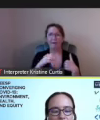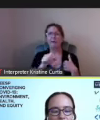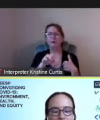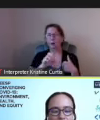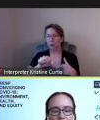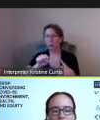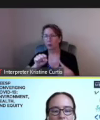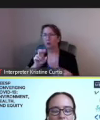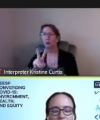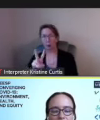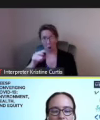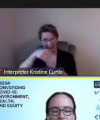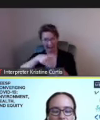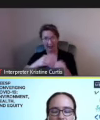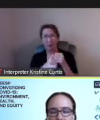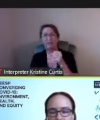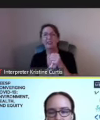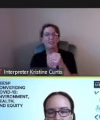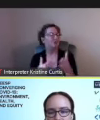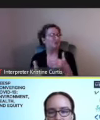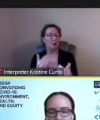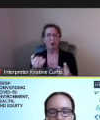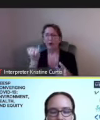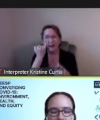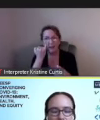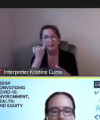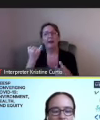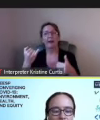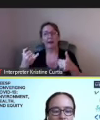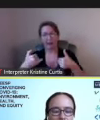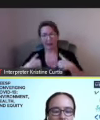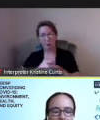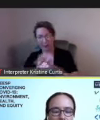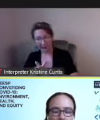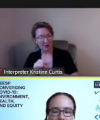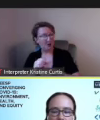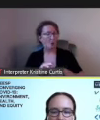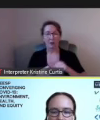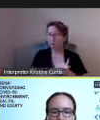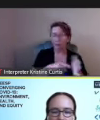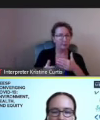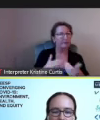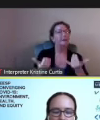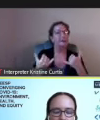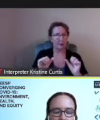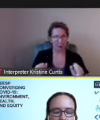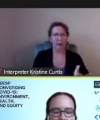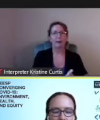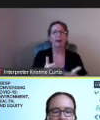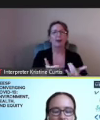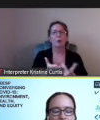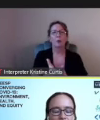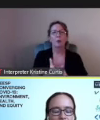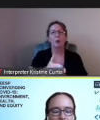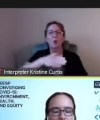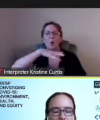or asymptomatic. And then civil and environmental engineers or scientists can collect it through the sewer system or at wastewater treatment